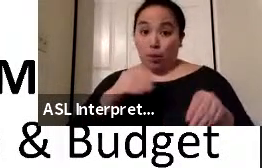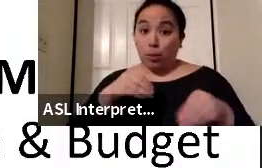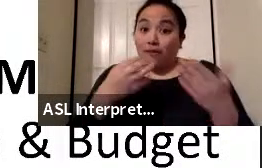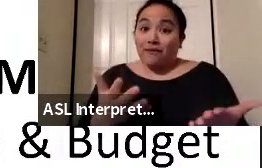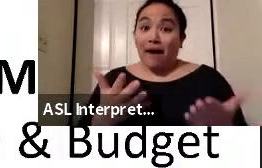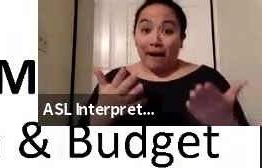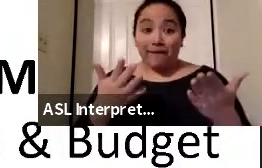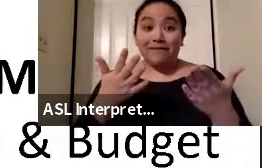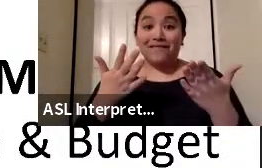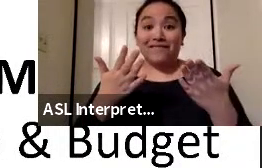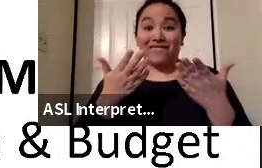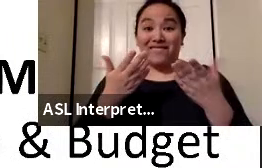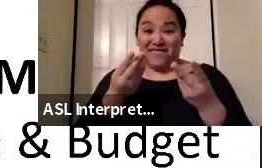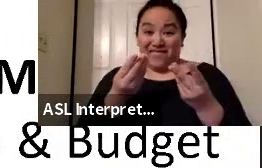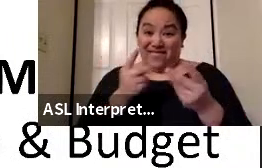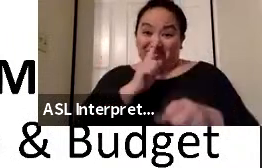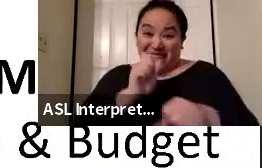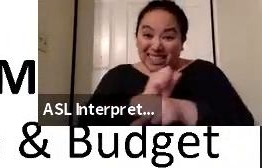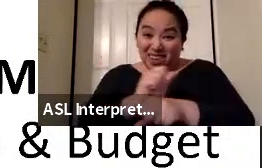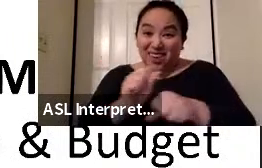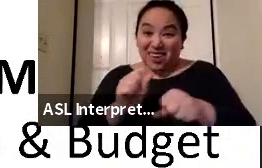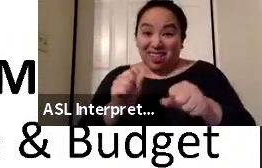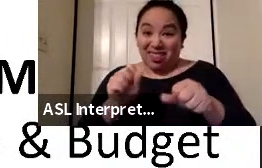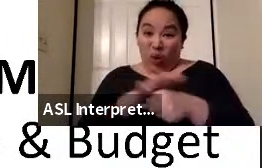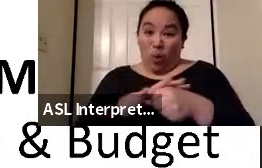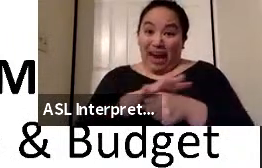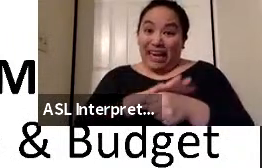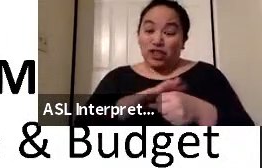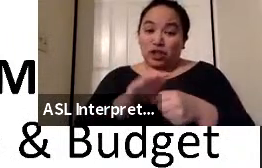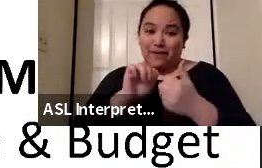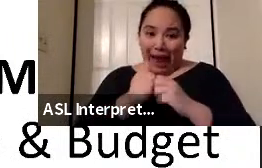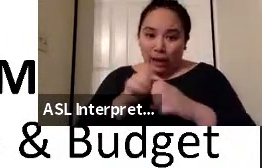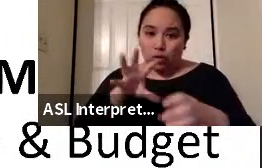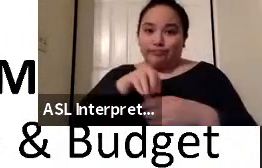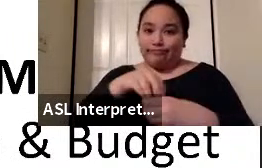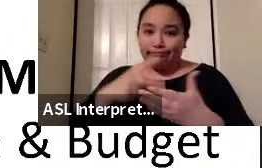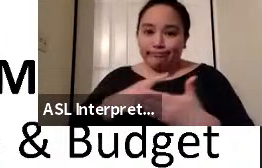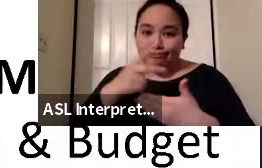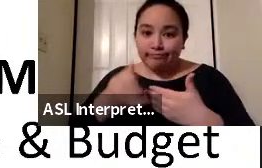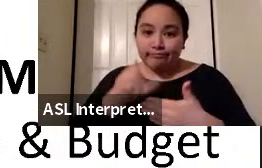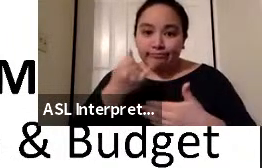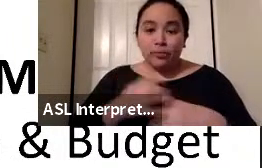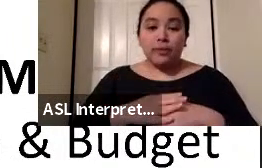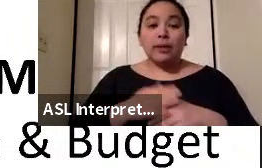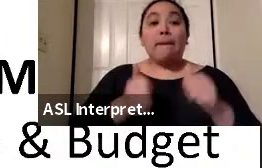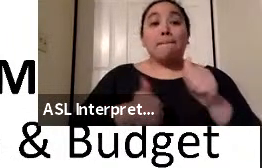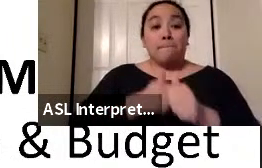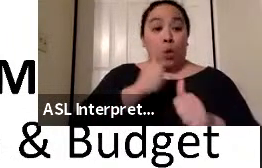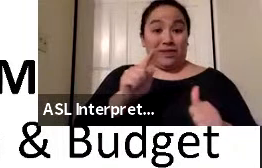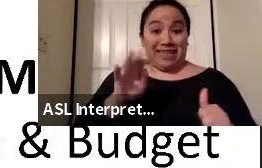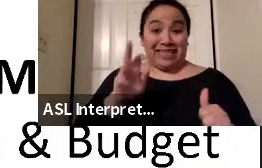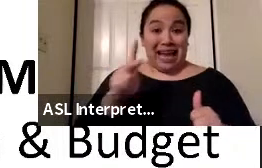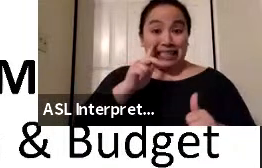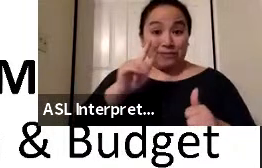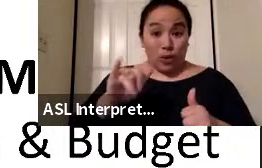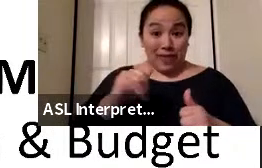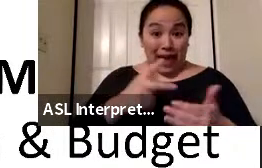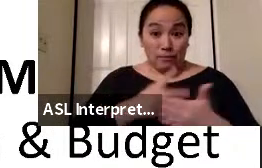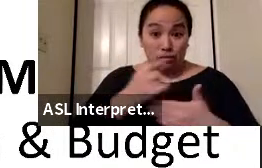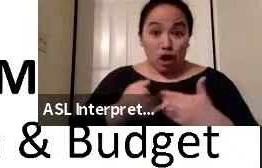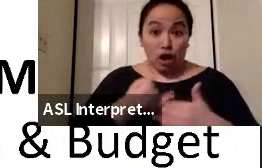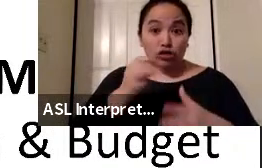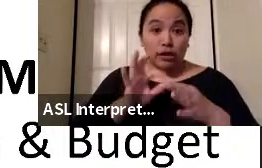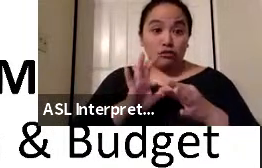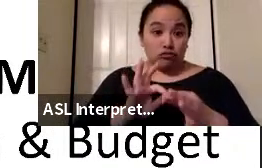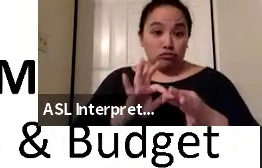physical location for engaging with the project. The vast majority of the tasks in the project